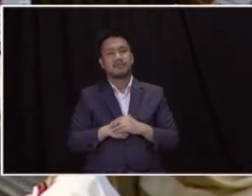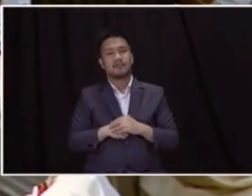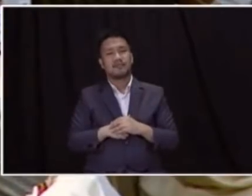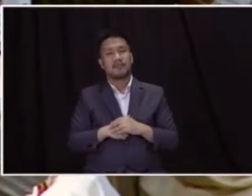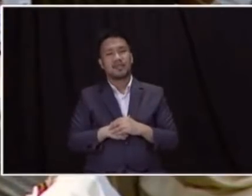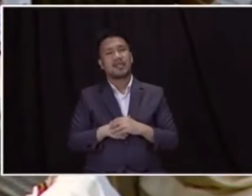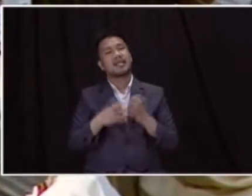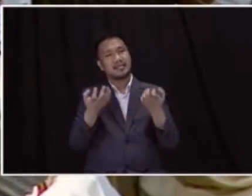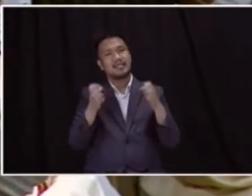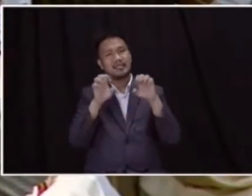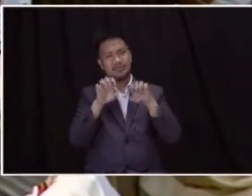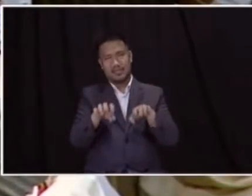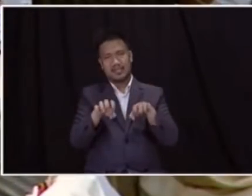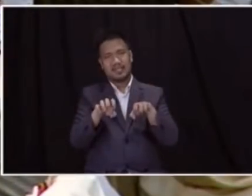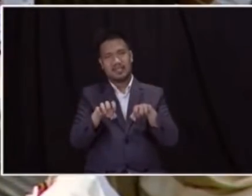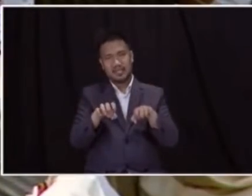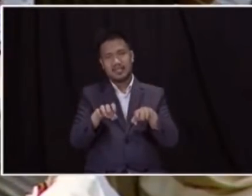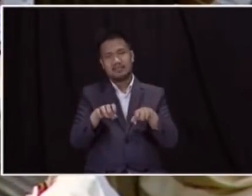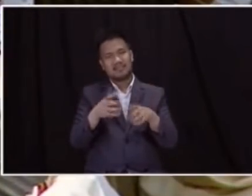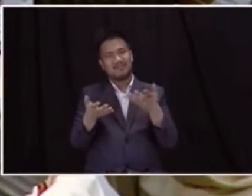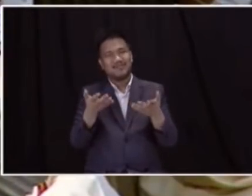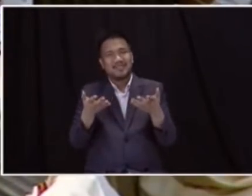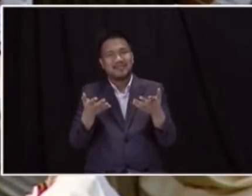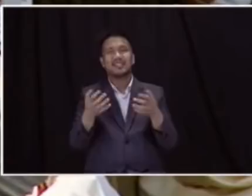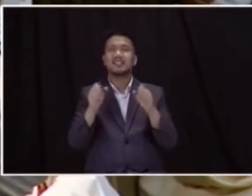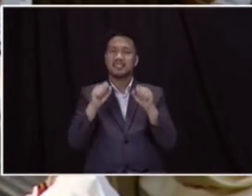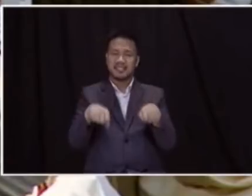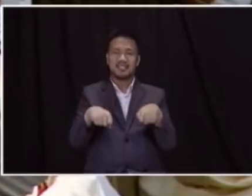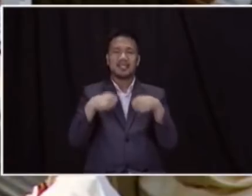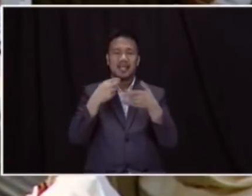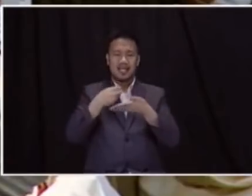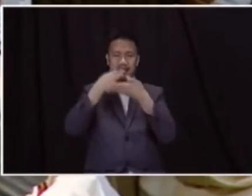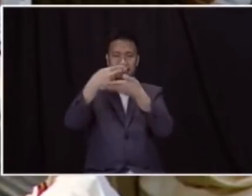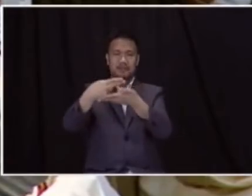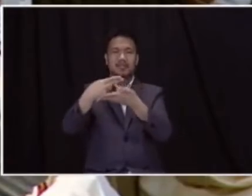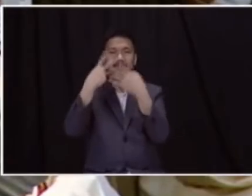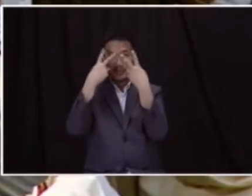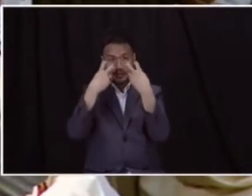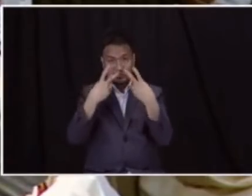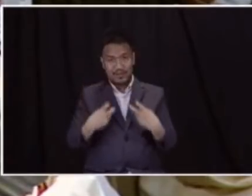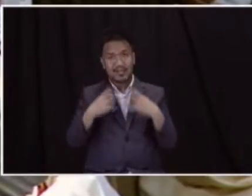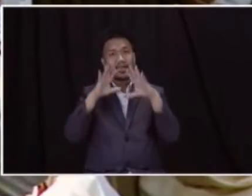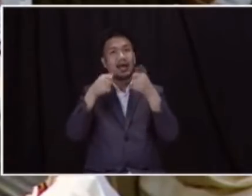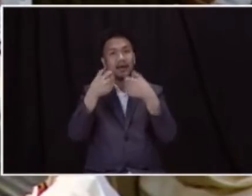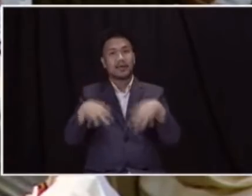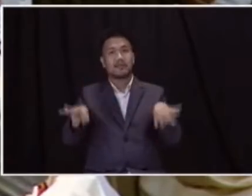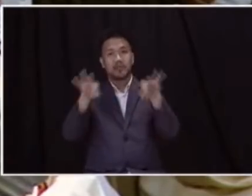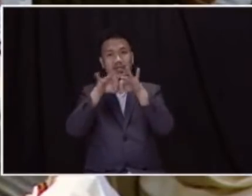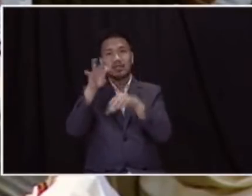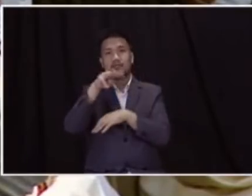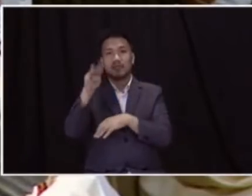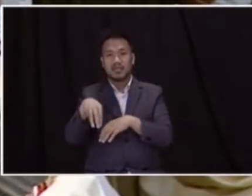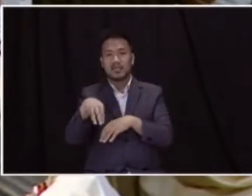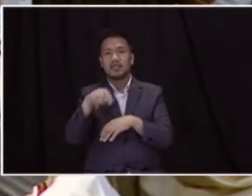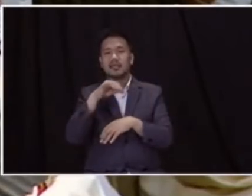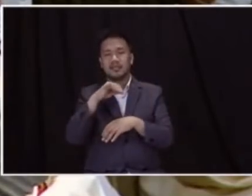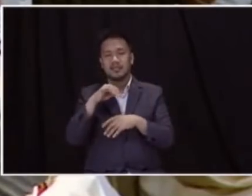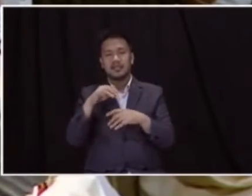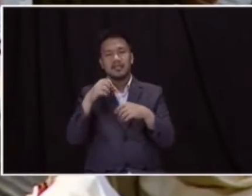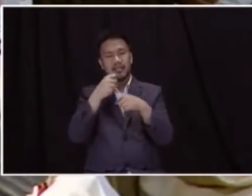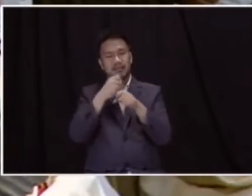This is an event that should also help us reflect how significant Manila is in